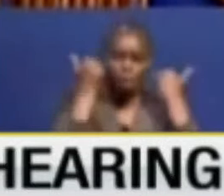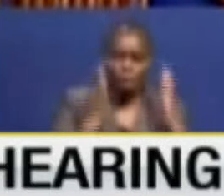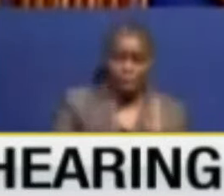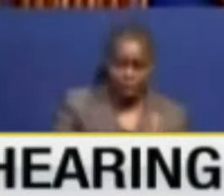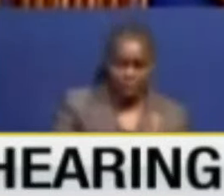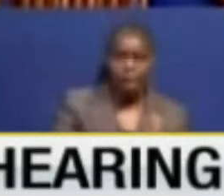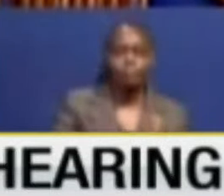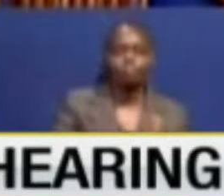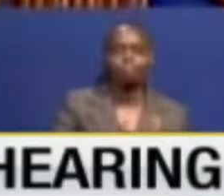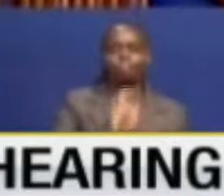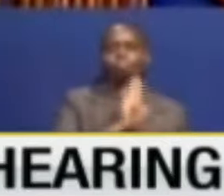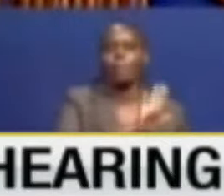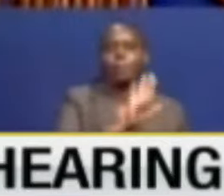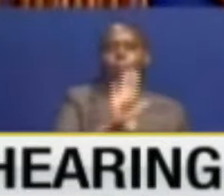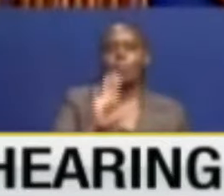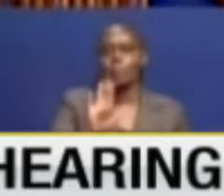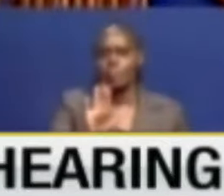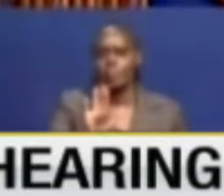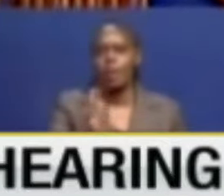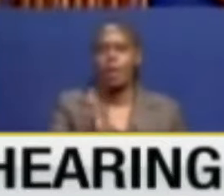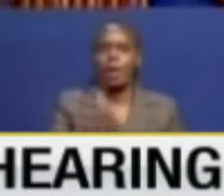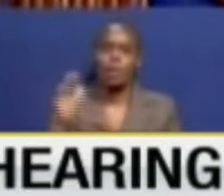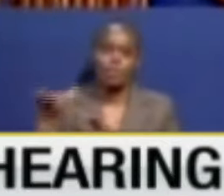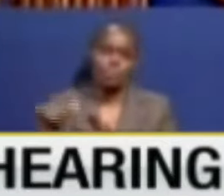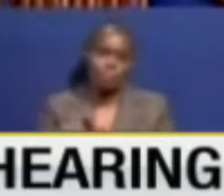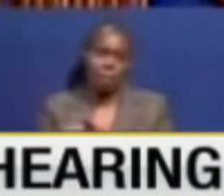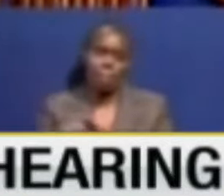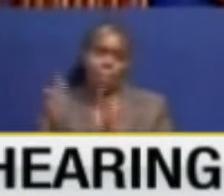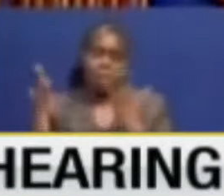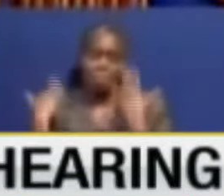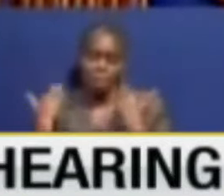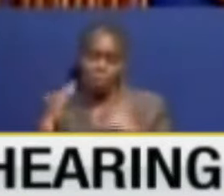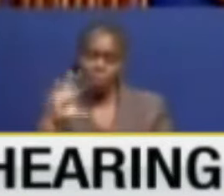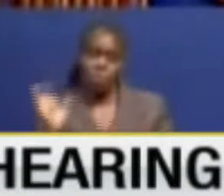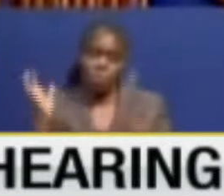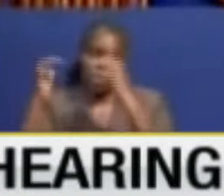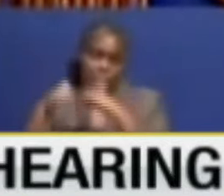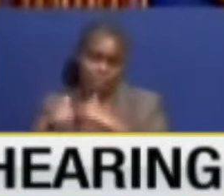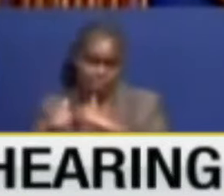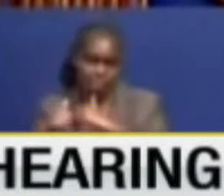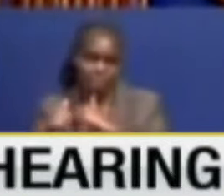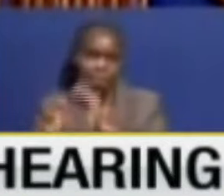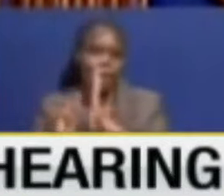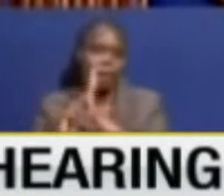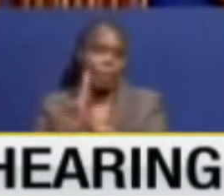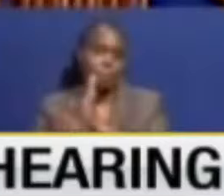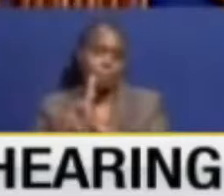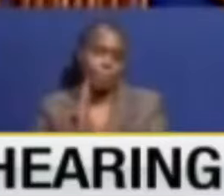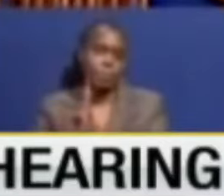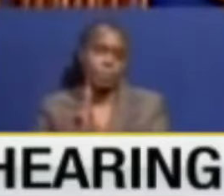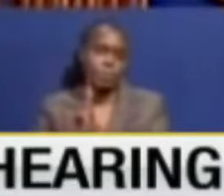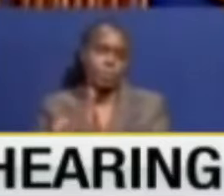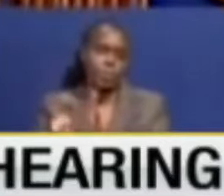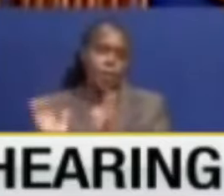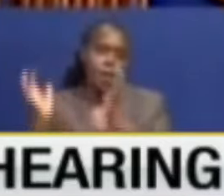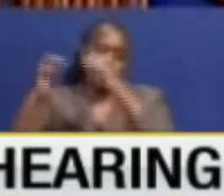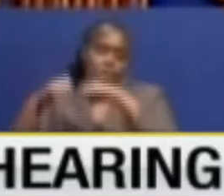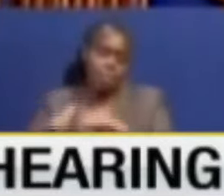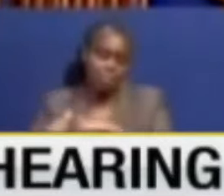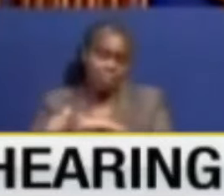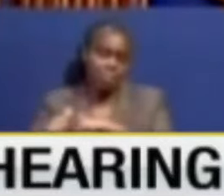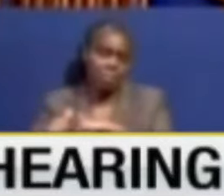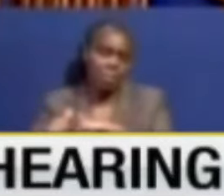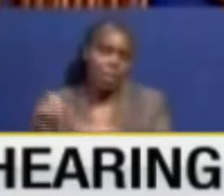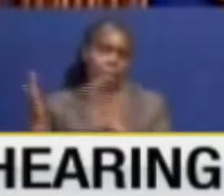of the County Assembly and the members of the Meru County Assembly representing the County Assembly